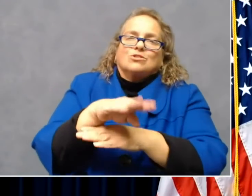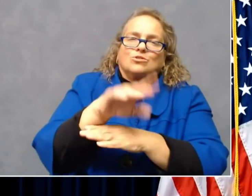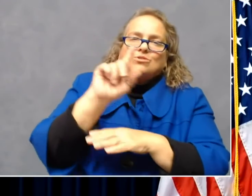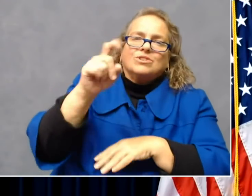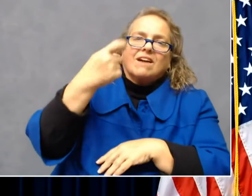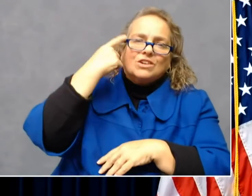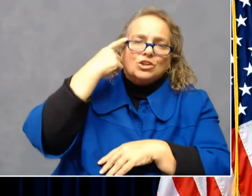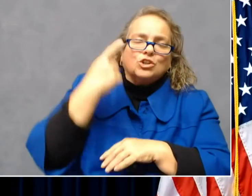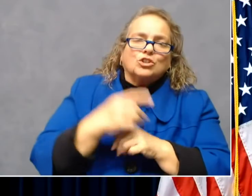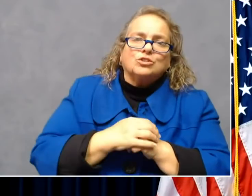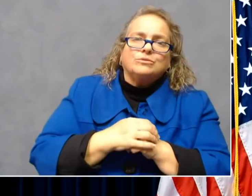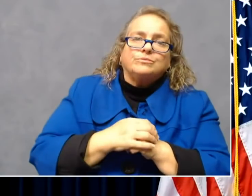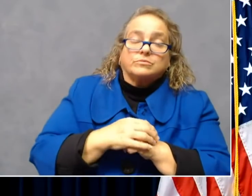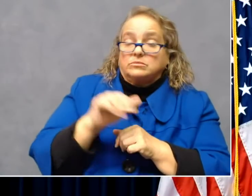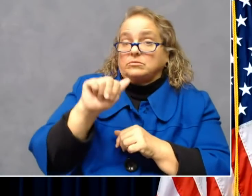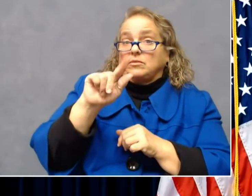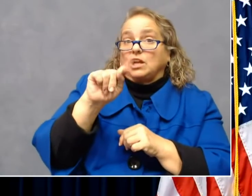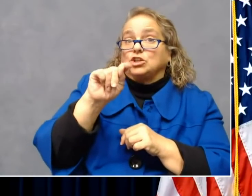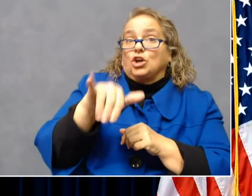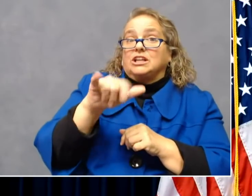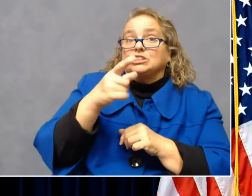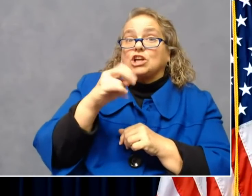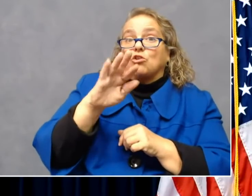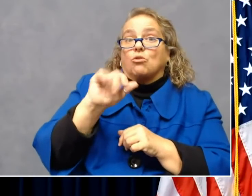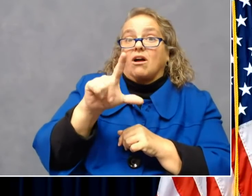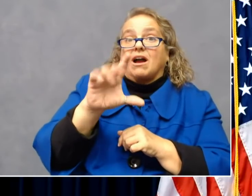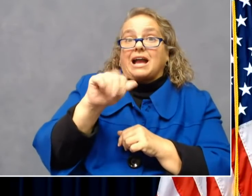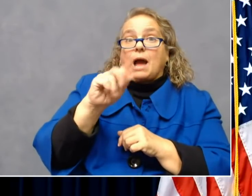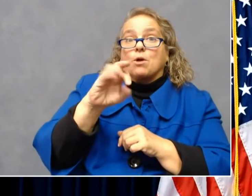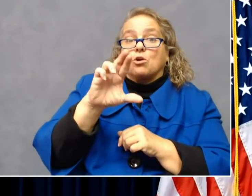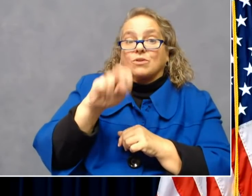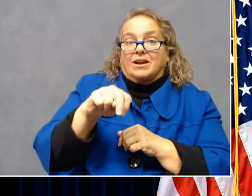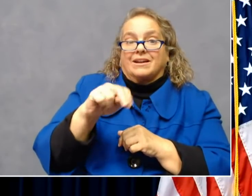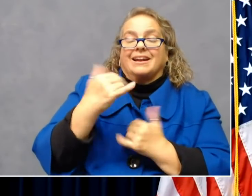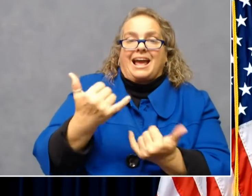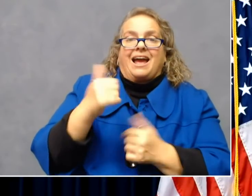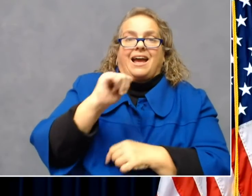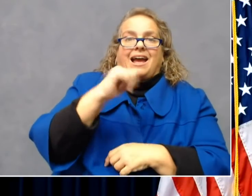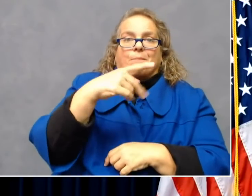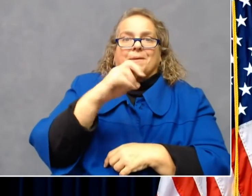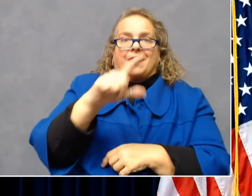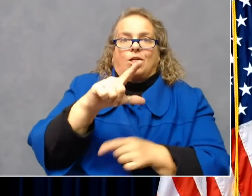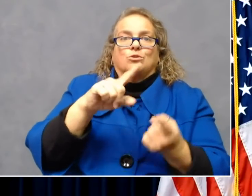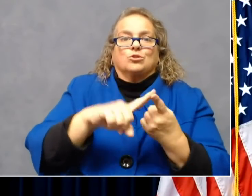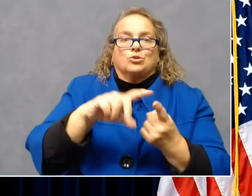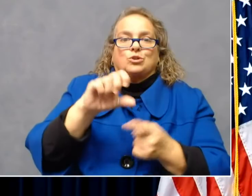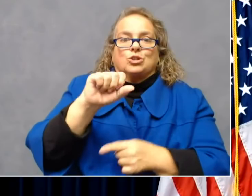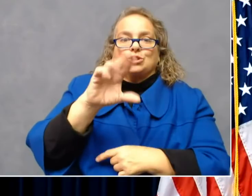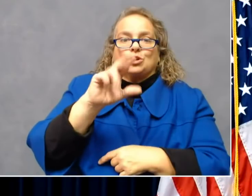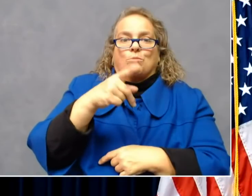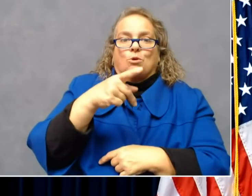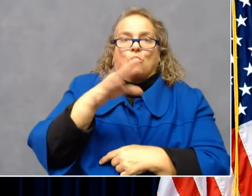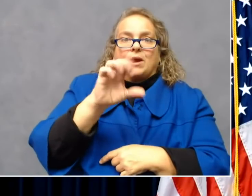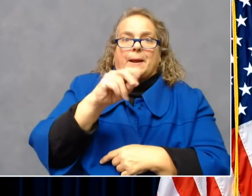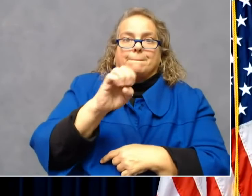Attorney General Cameron, of course, is appealing to the Supreme Court. And I was wondering, first of